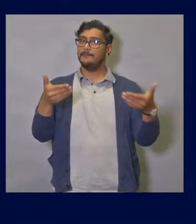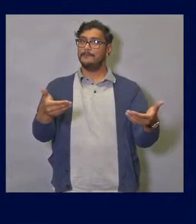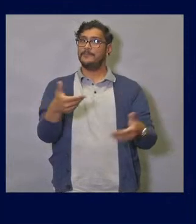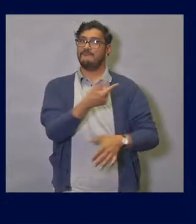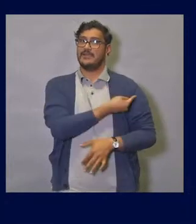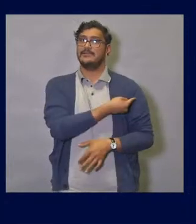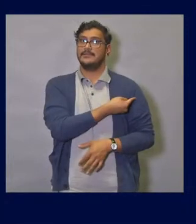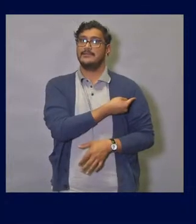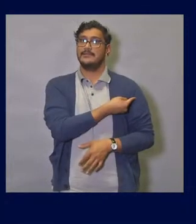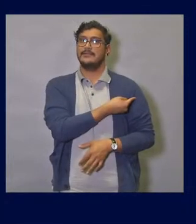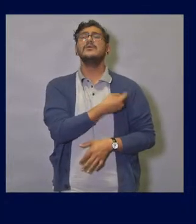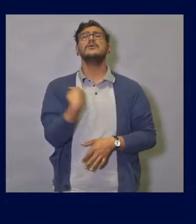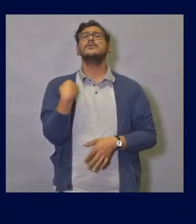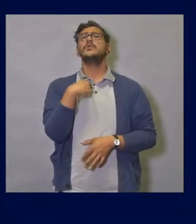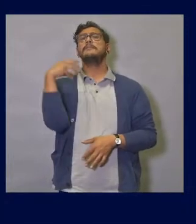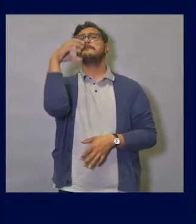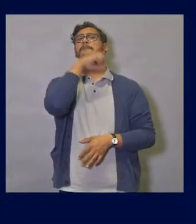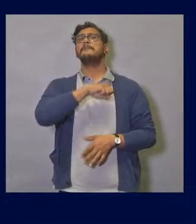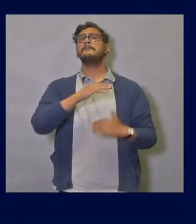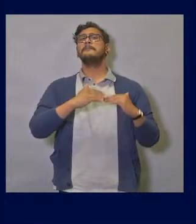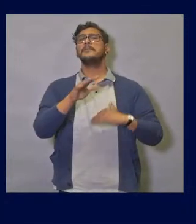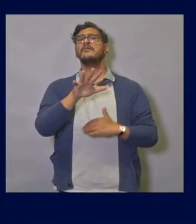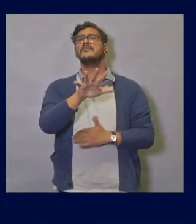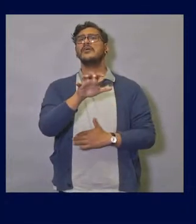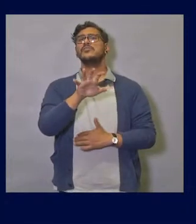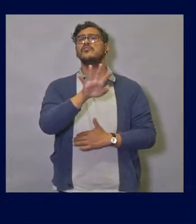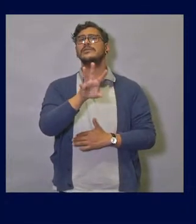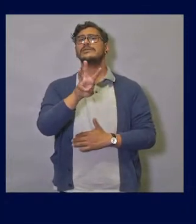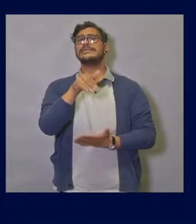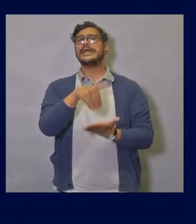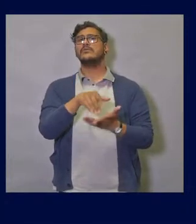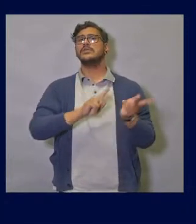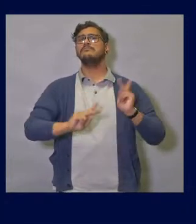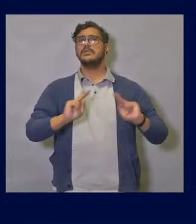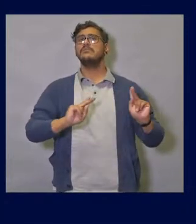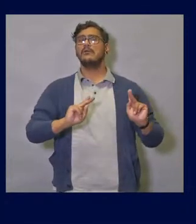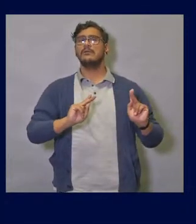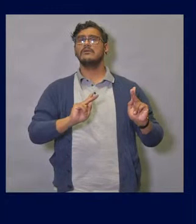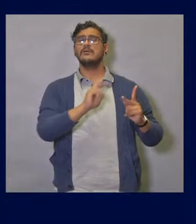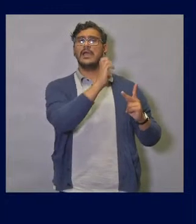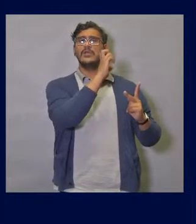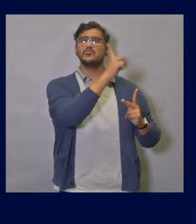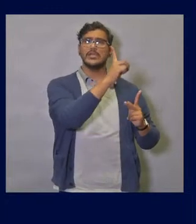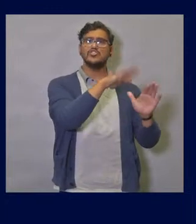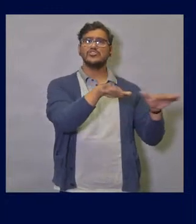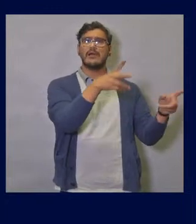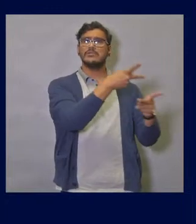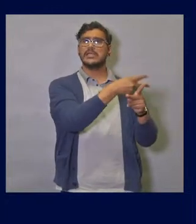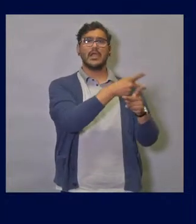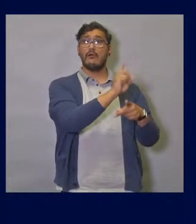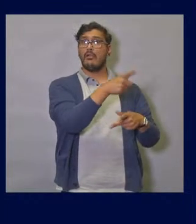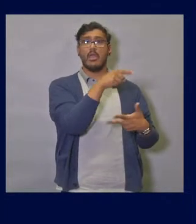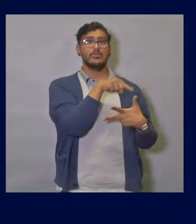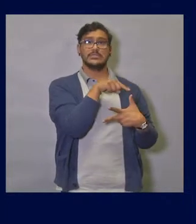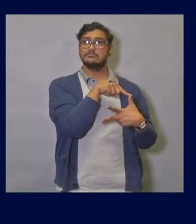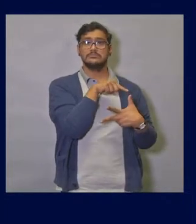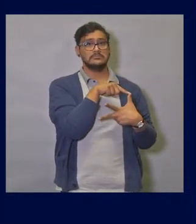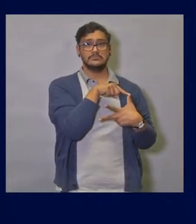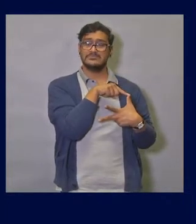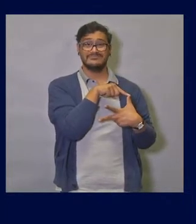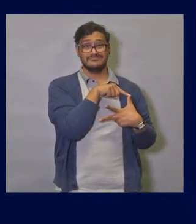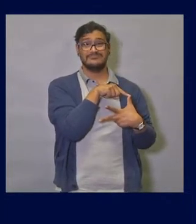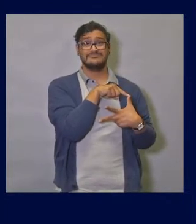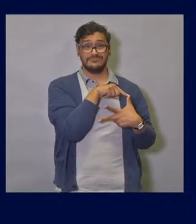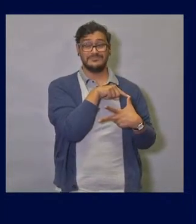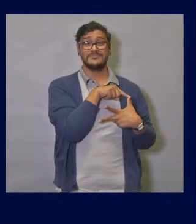We estimate that over 546,000 people are in the education and childcare sector here in LA County.